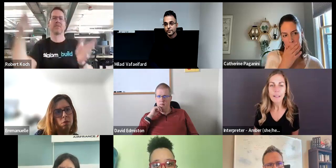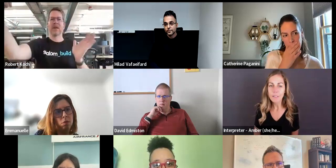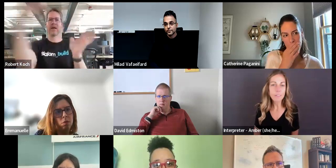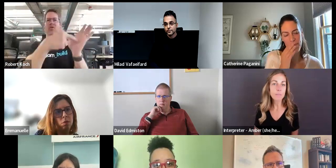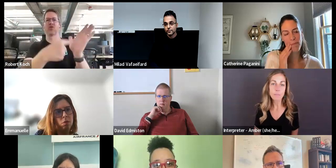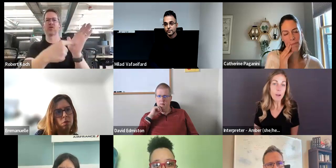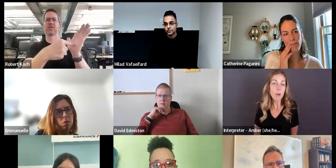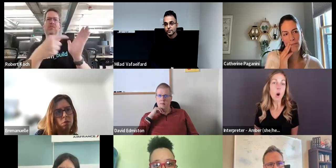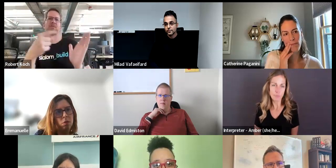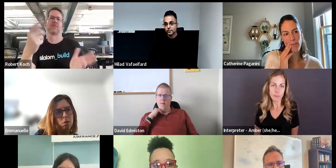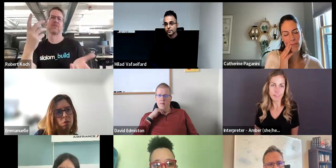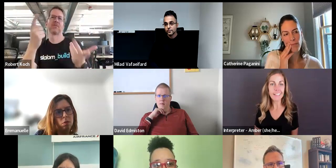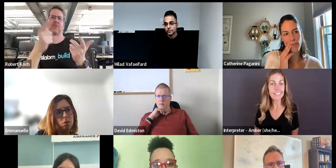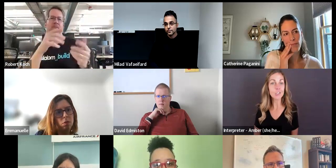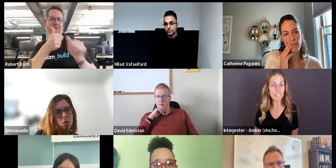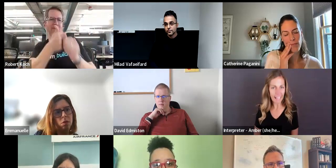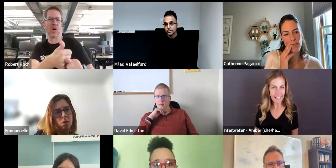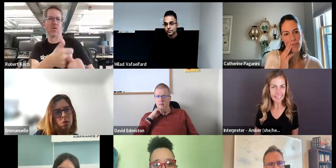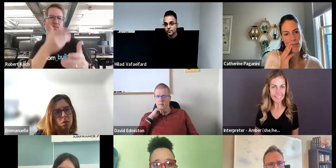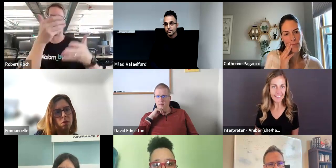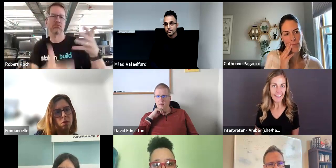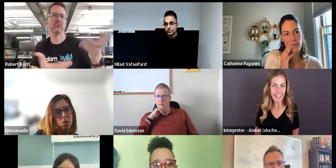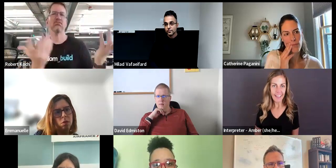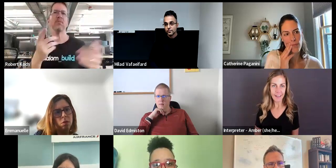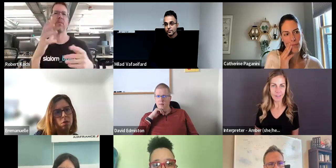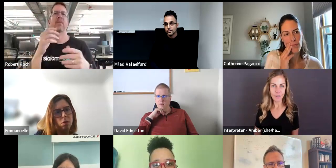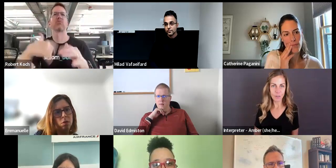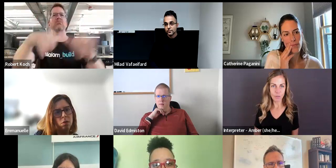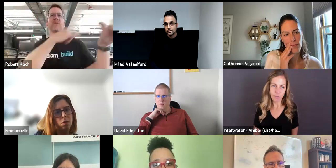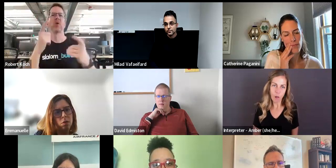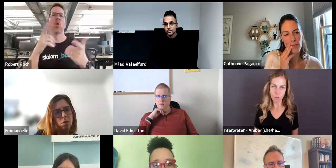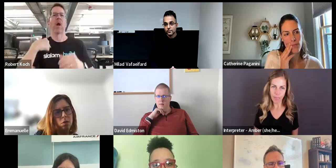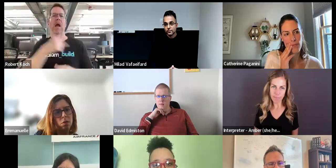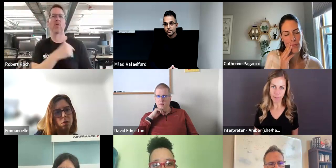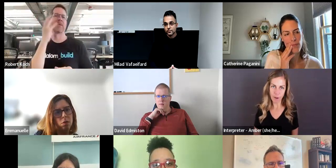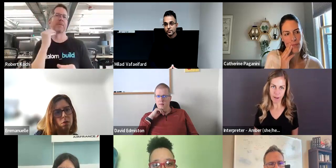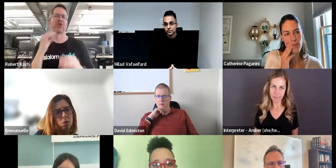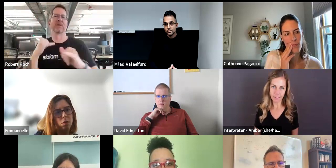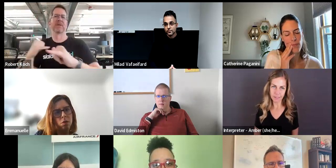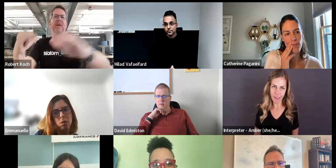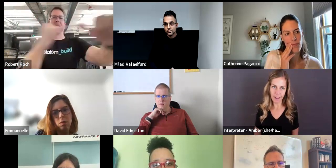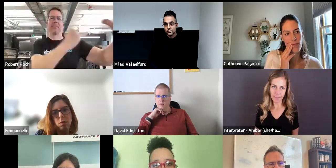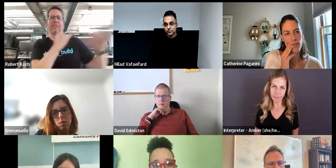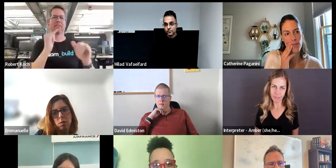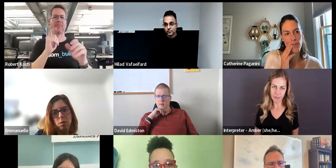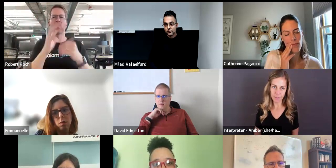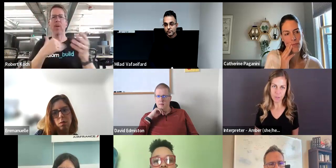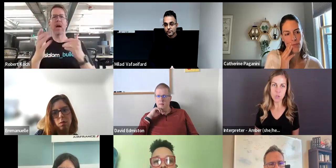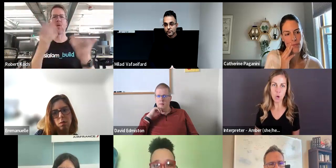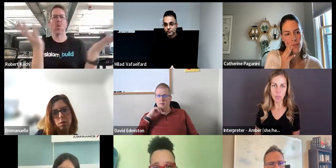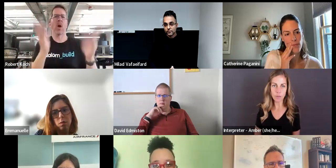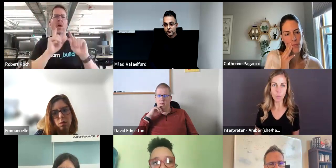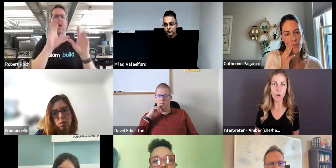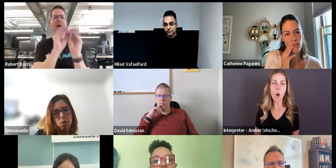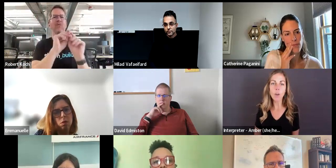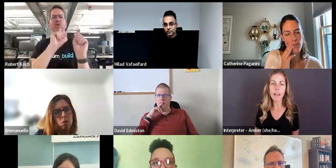whatever, some conference can look at it and follow that best practices, and you